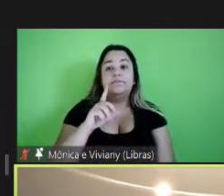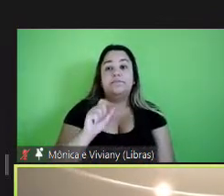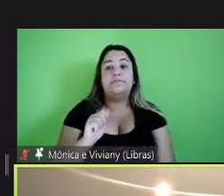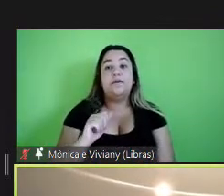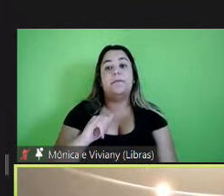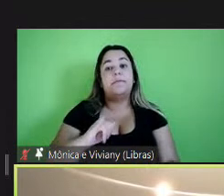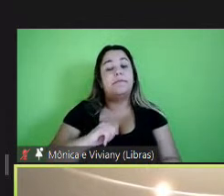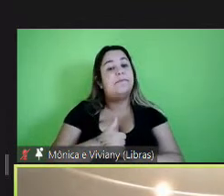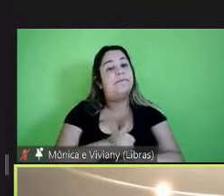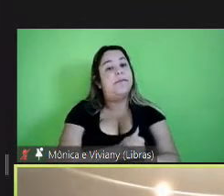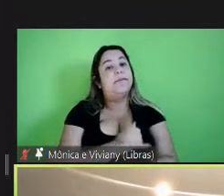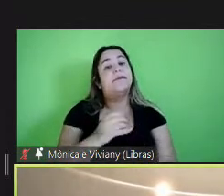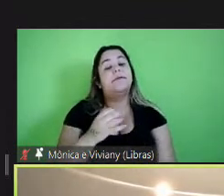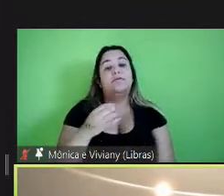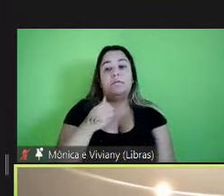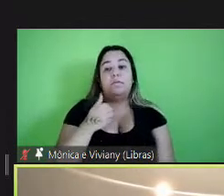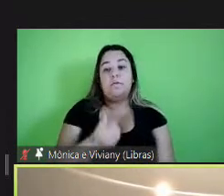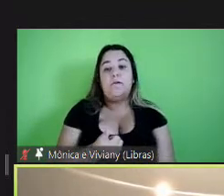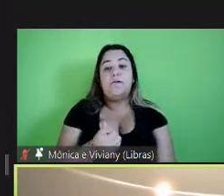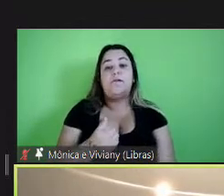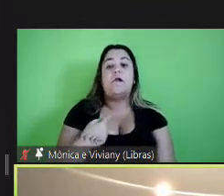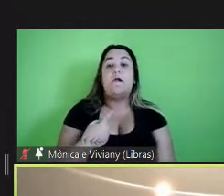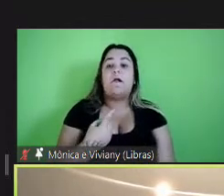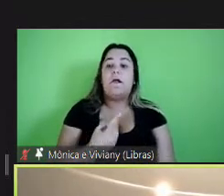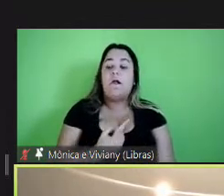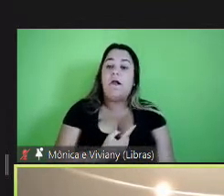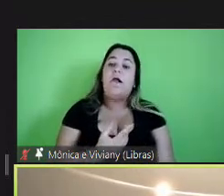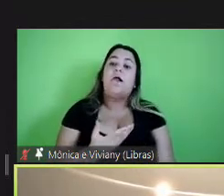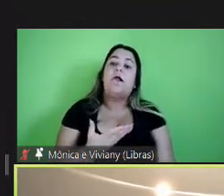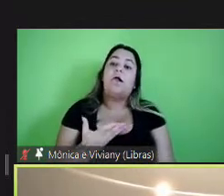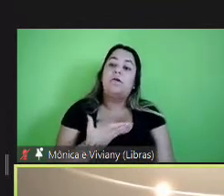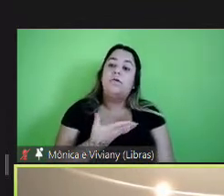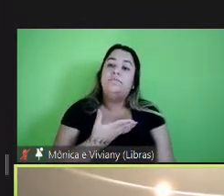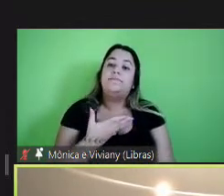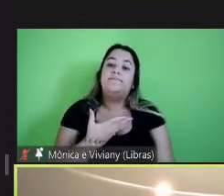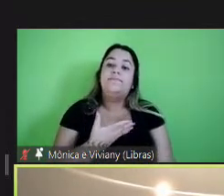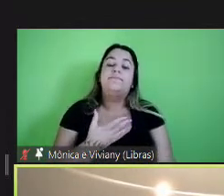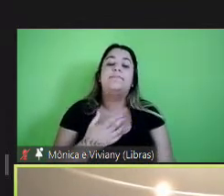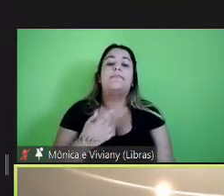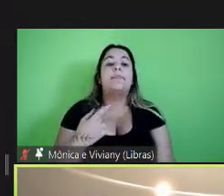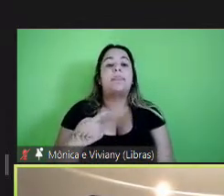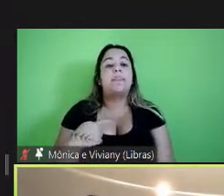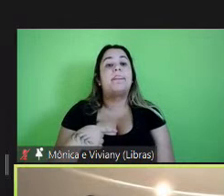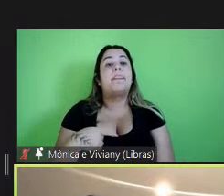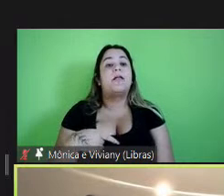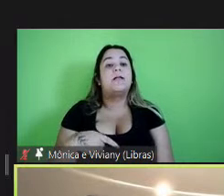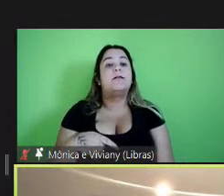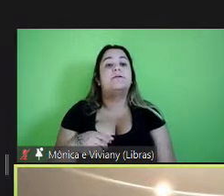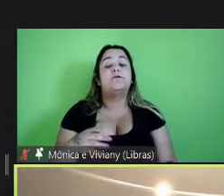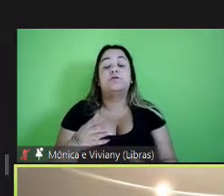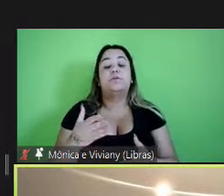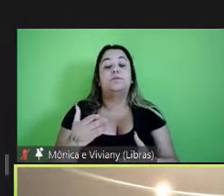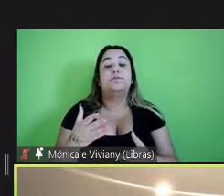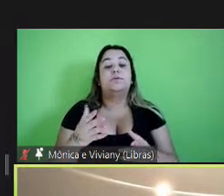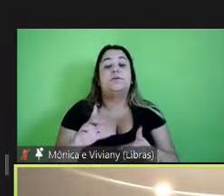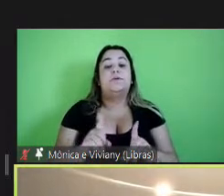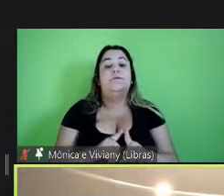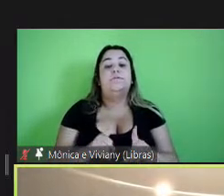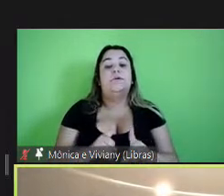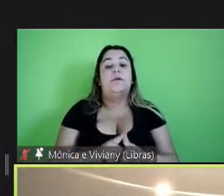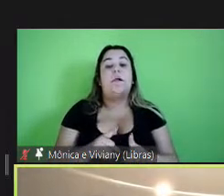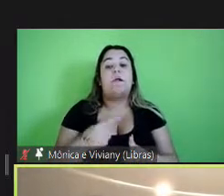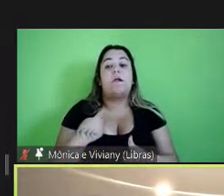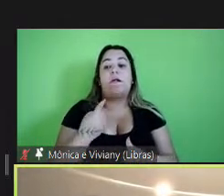We know it's kind of a complex area that we're responding to, and very much we wanted to do it through kind of a